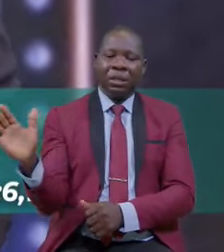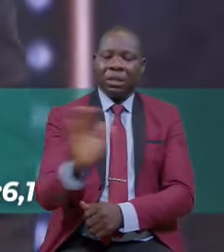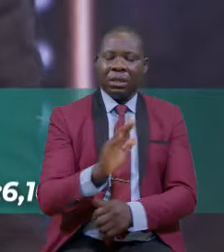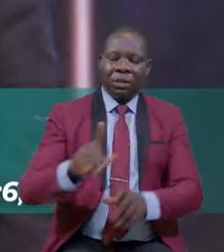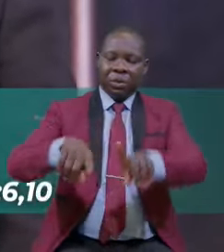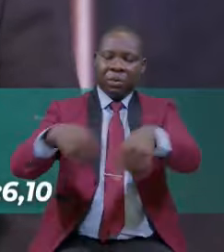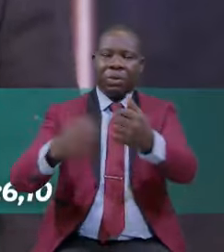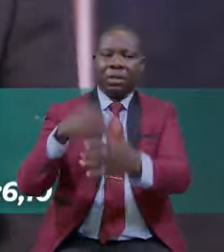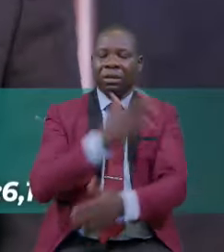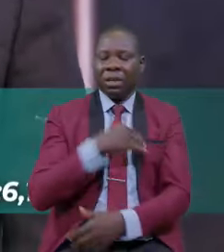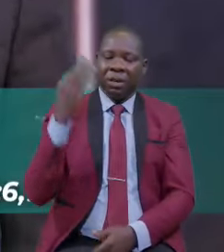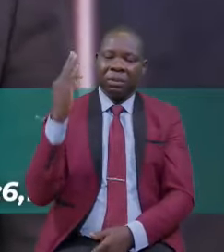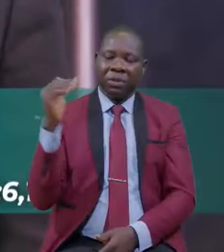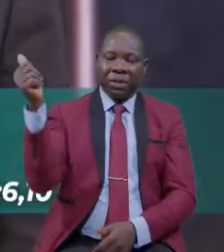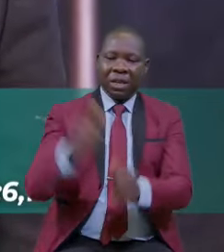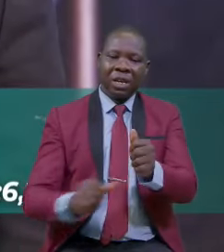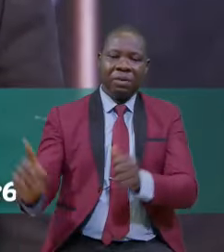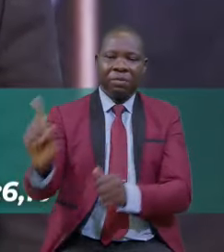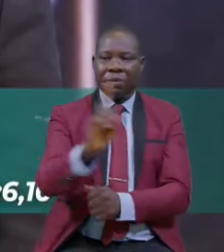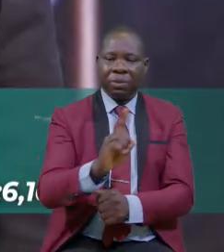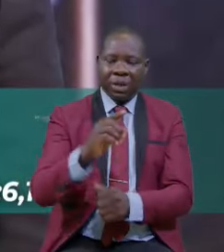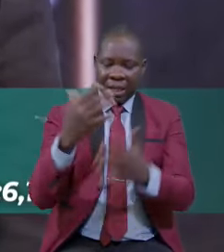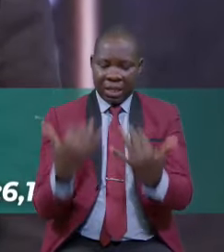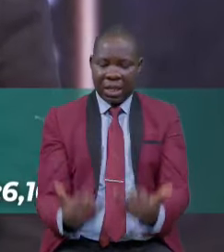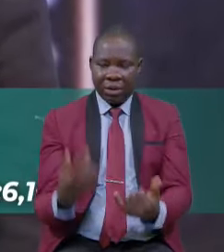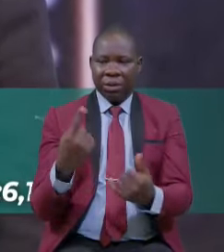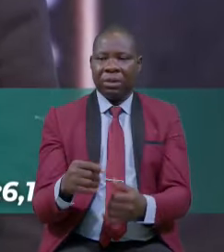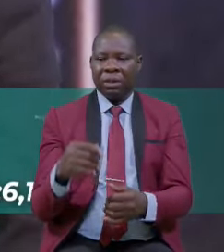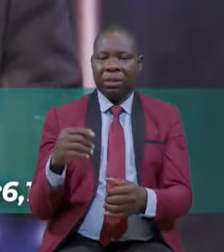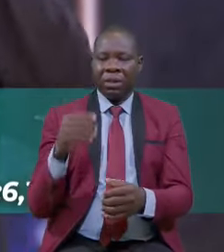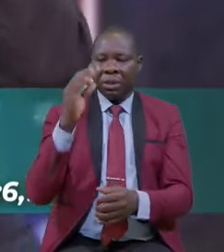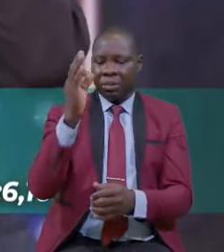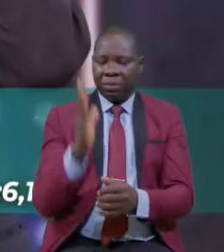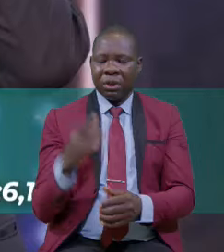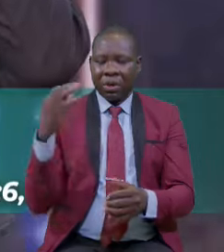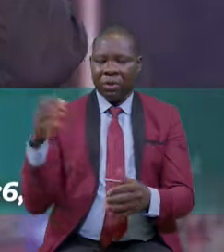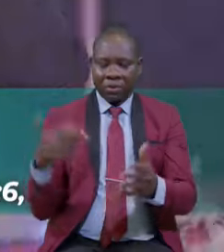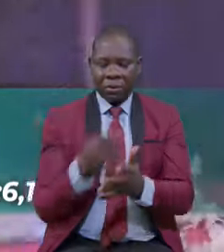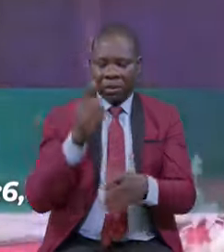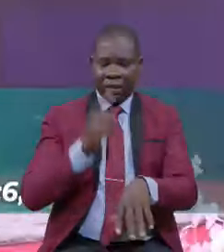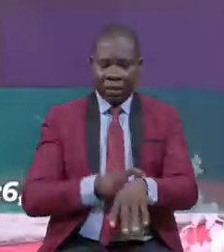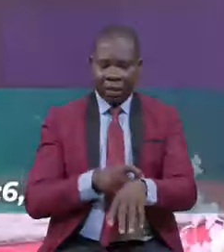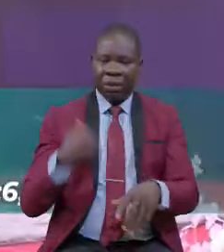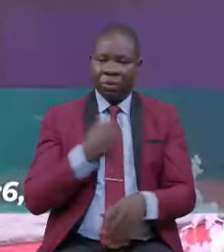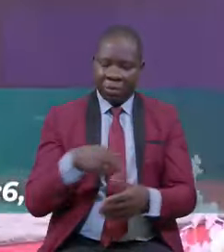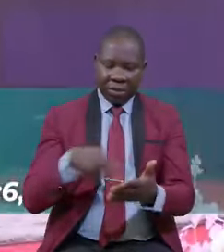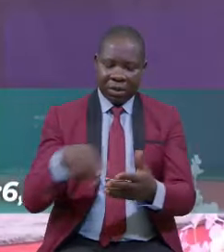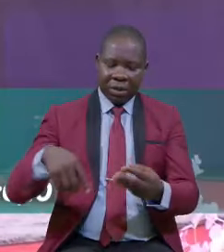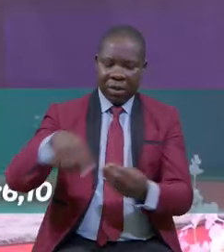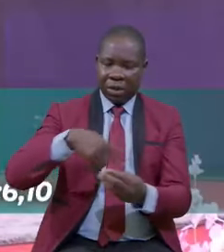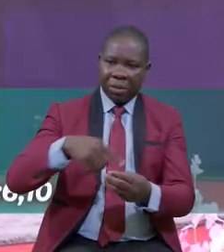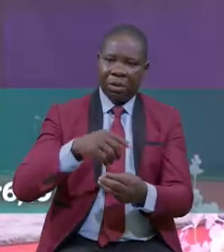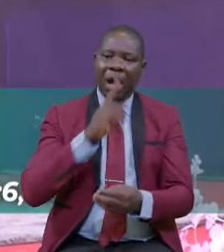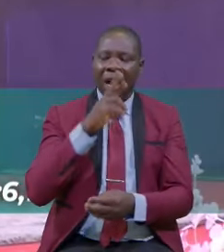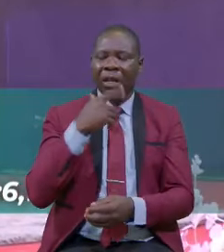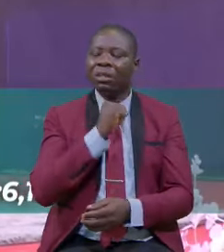the preachers of this time were reading about in Mark, they were not people that said,